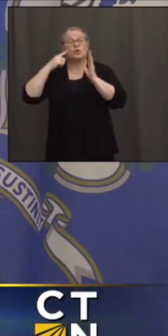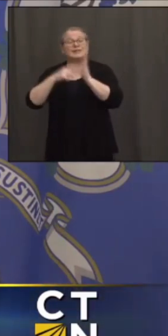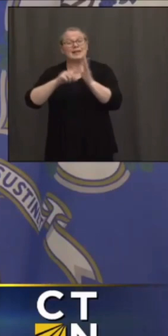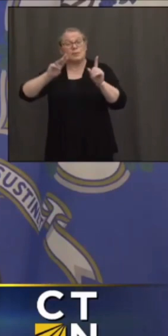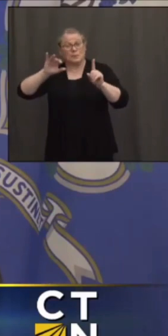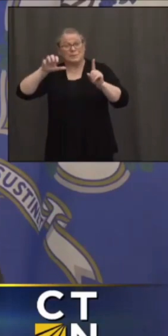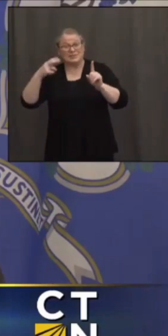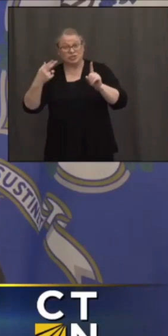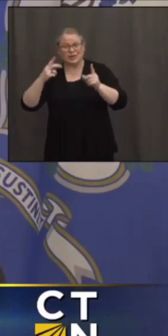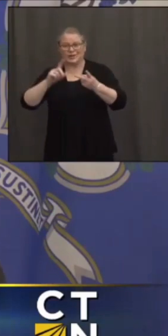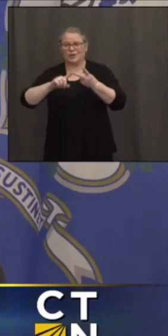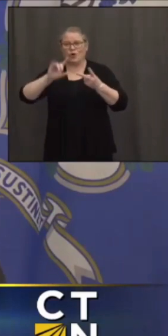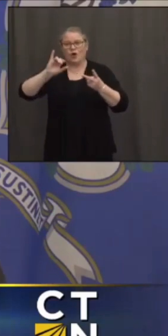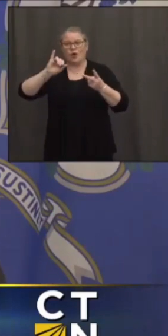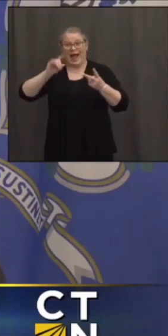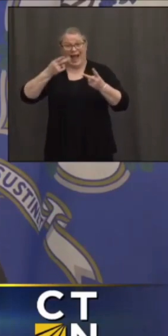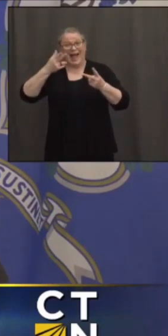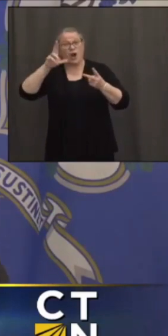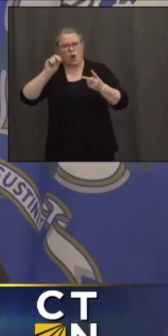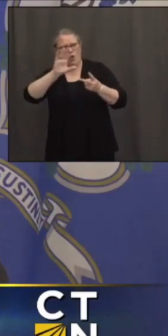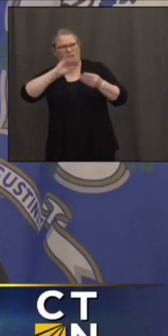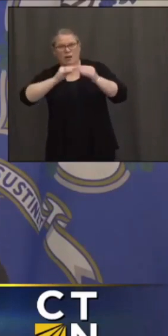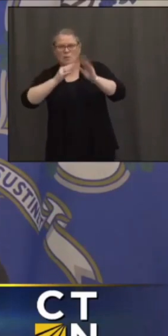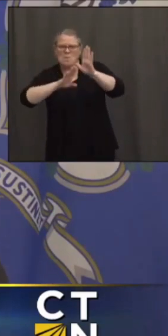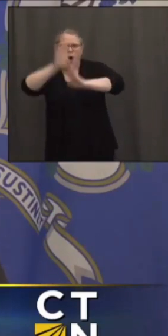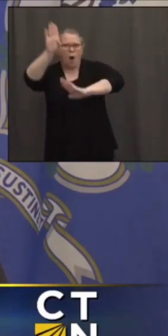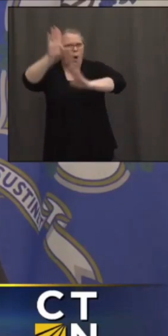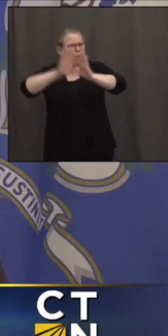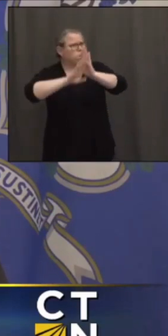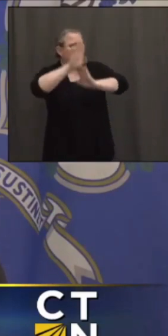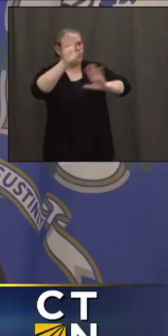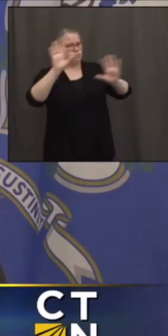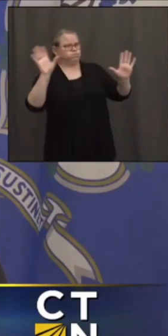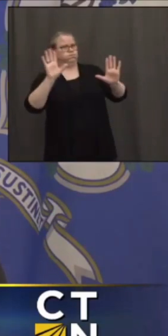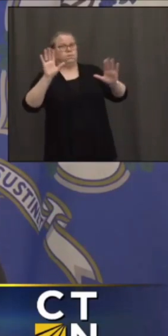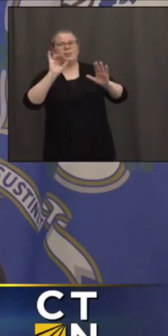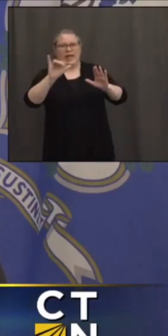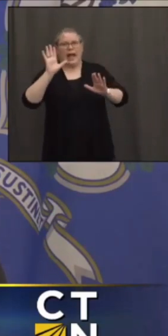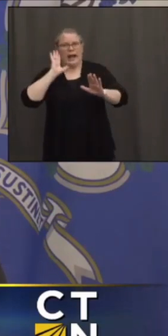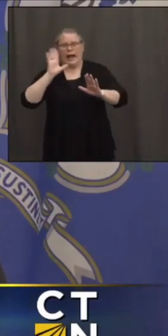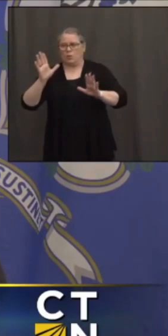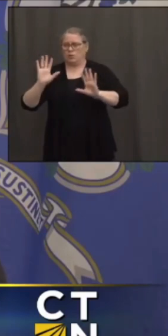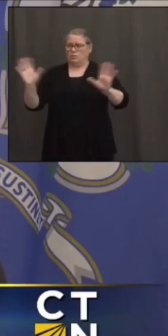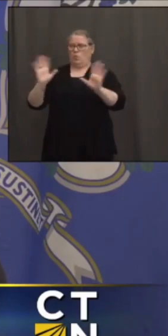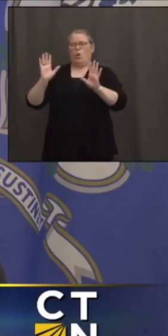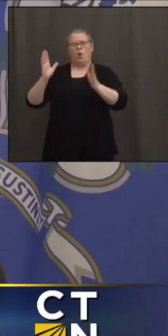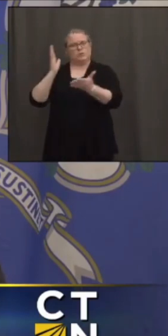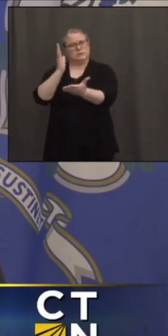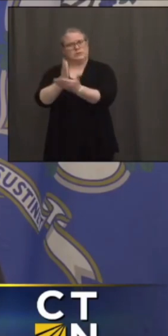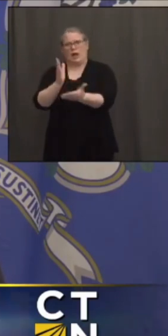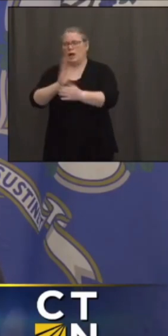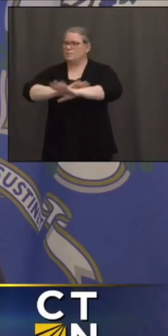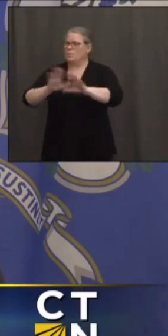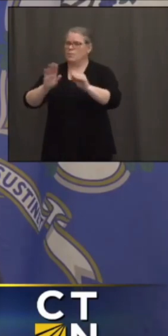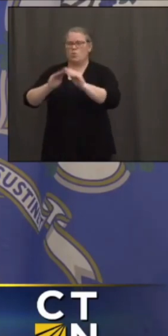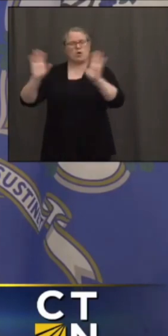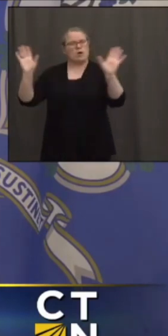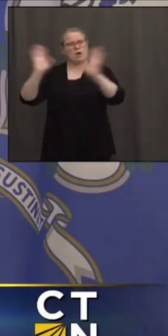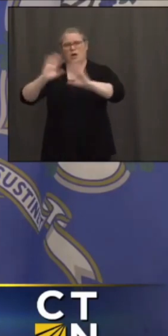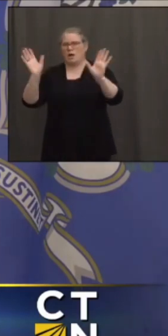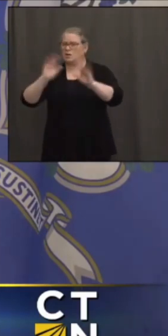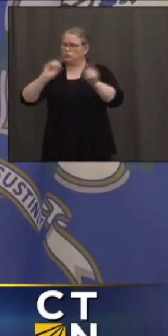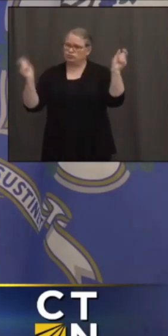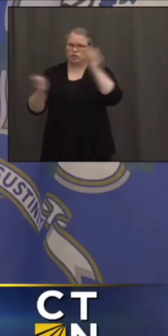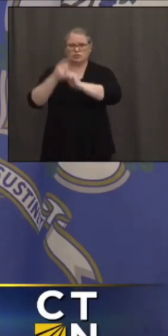like Idaho, that would give me pause. But right now, I feel very confident that we're doing the right thing because over the last 1 month, 2 months, and